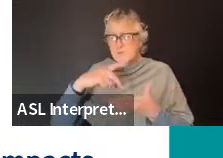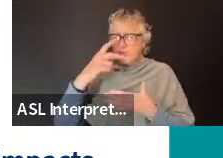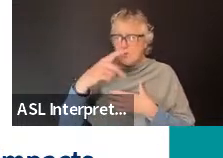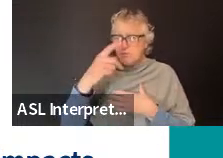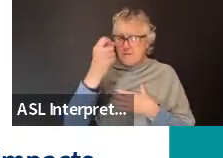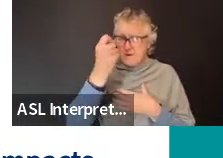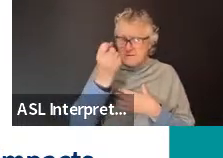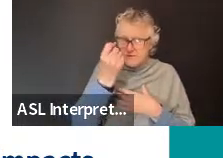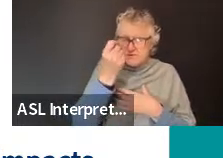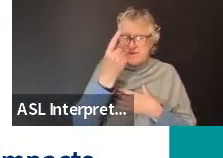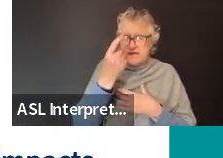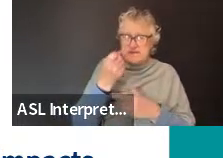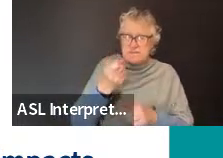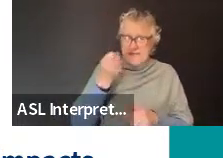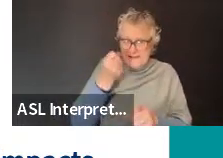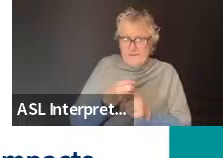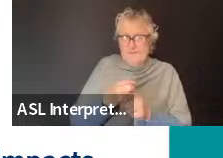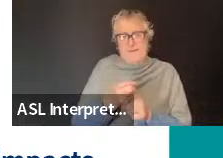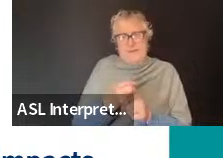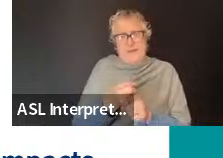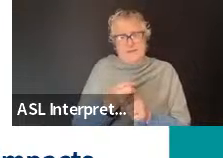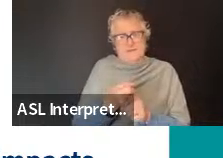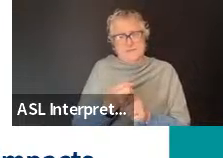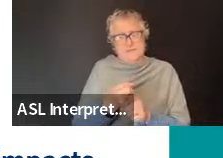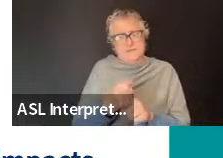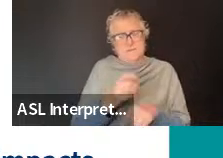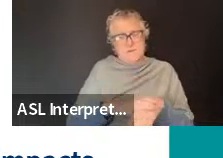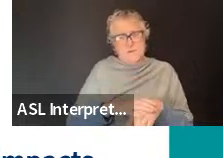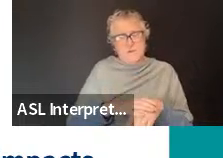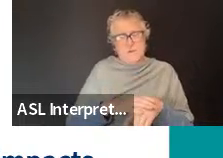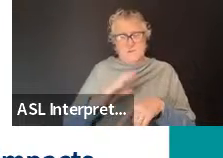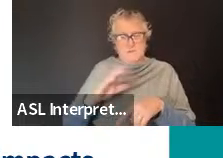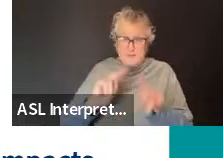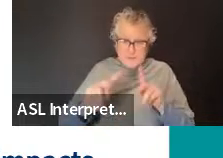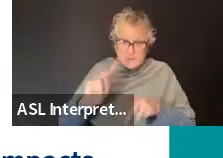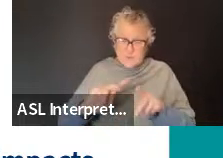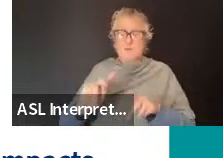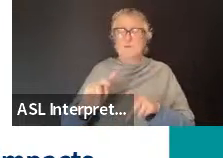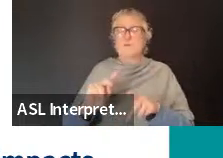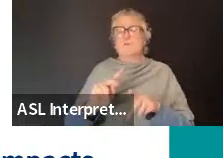impacts this has on people and businesses. Excuse me. Take some water.